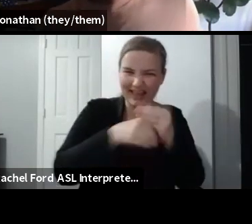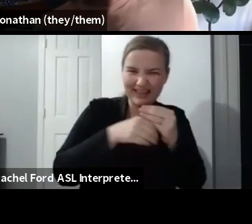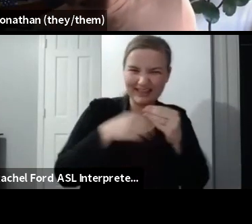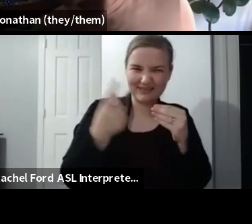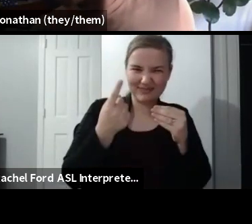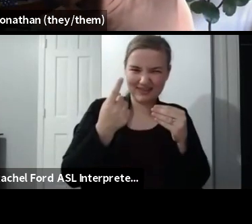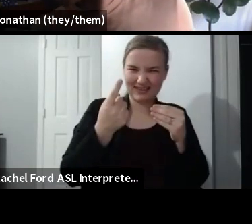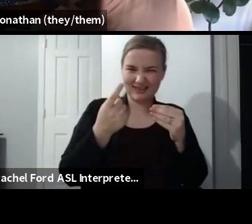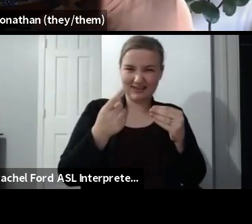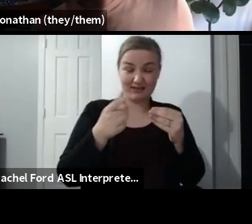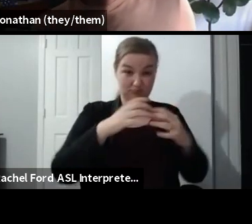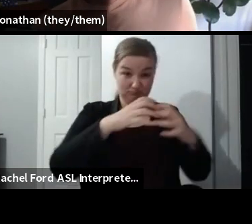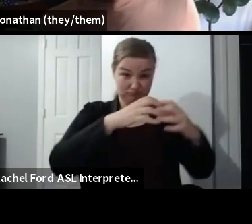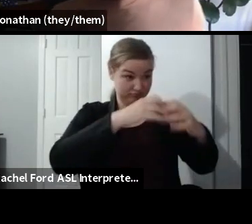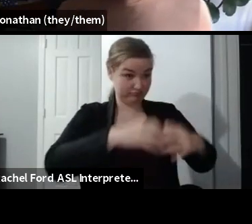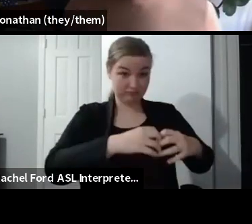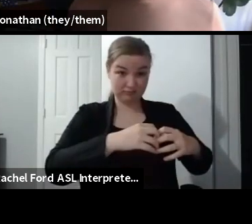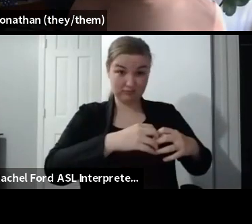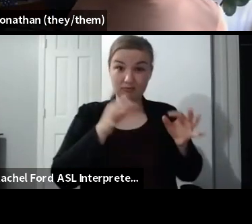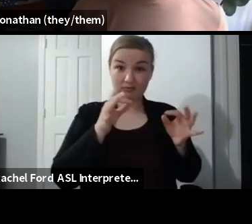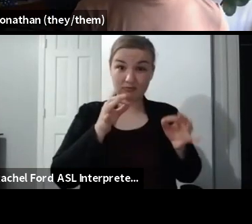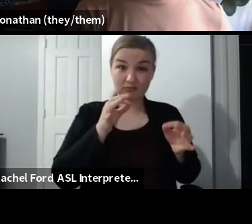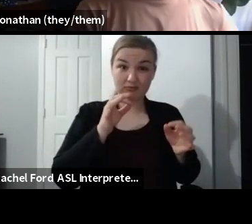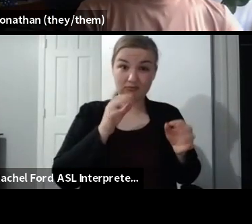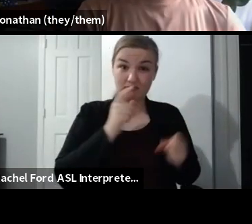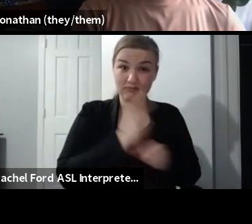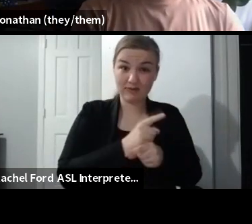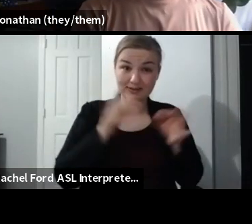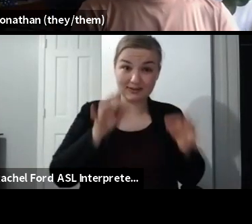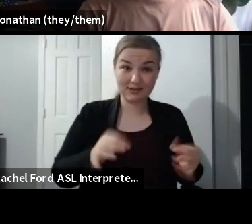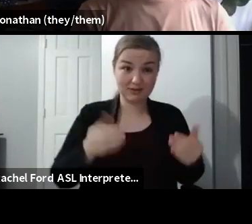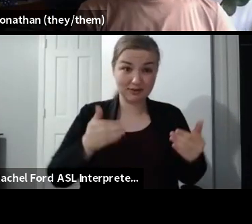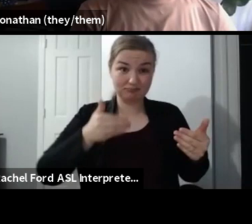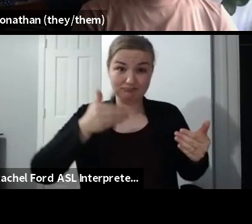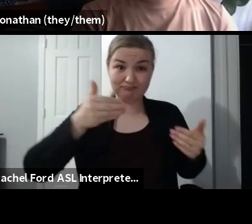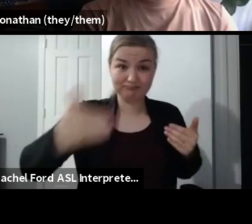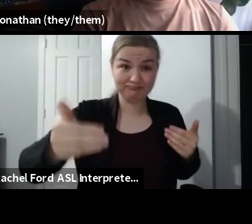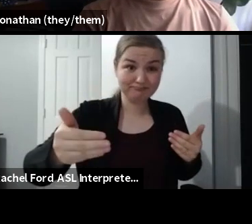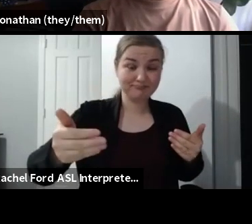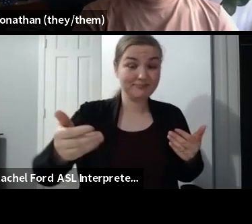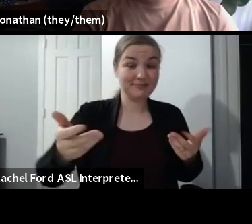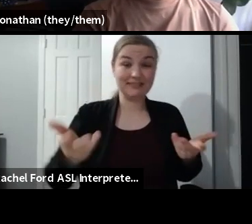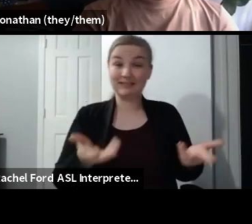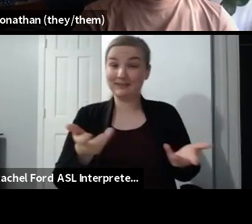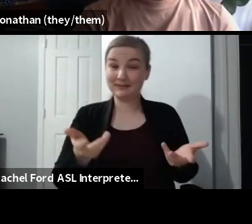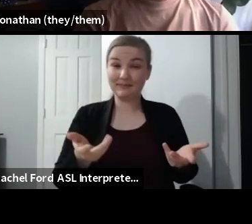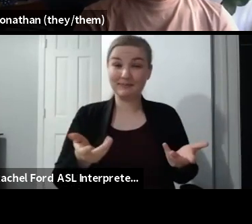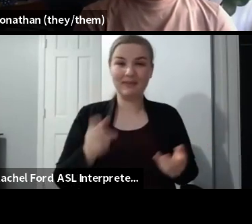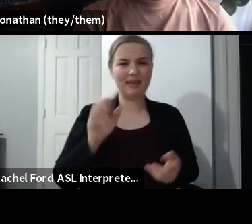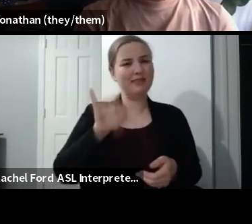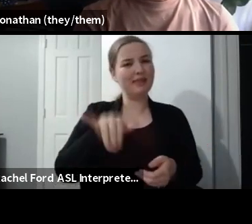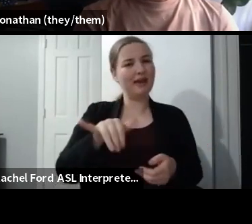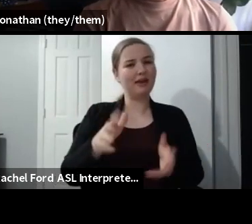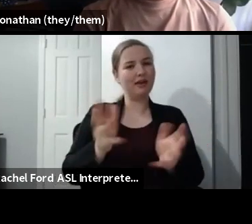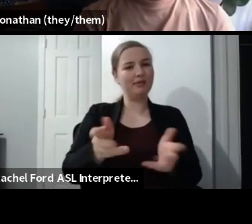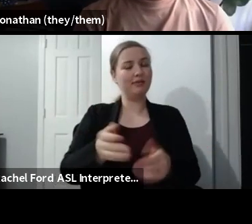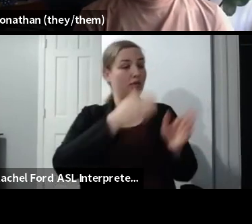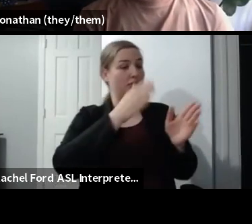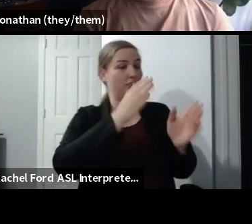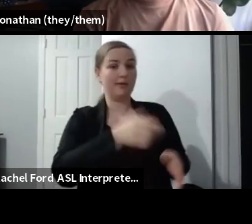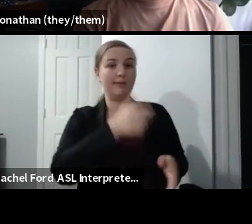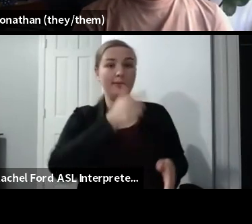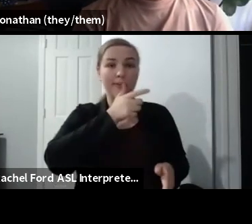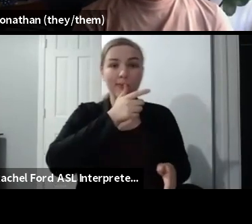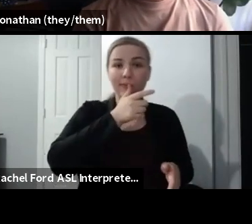you know, have some conversation with them. And so we meet in the middle and not, you know what I mean? We can't throw away